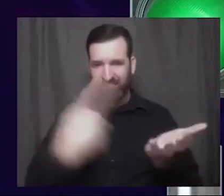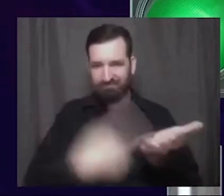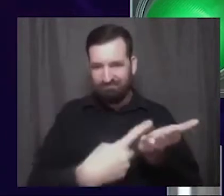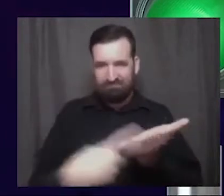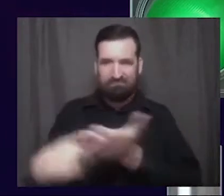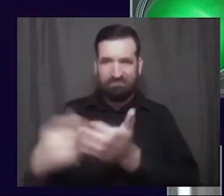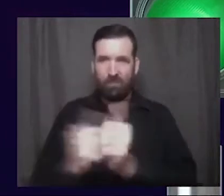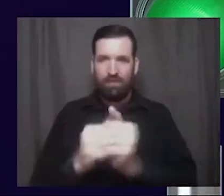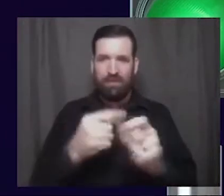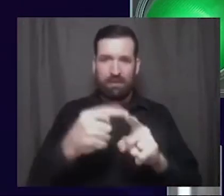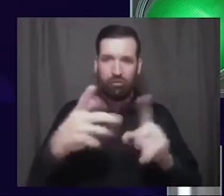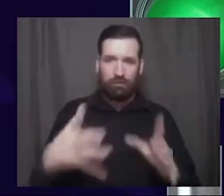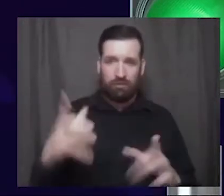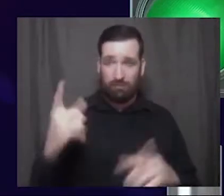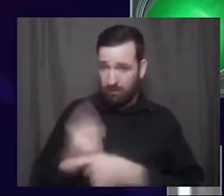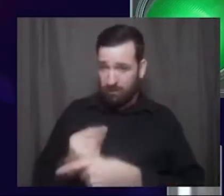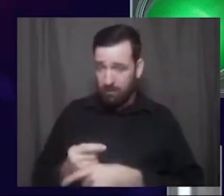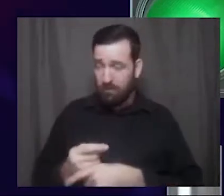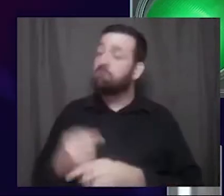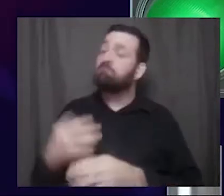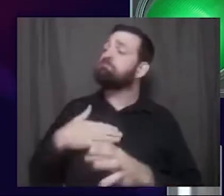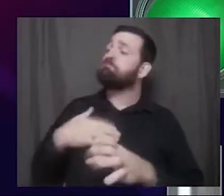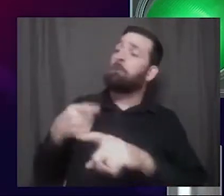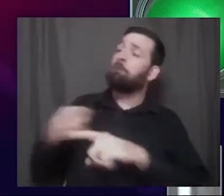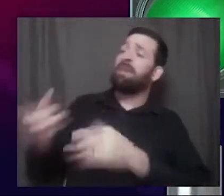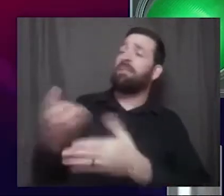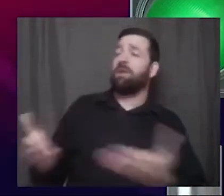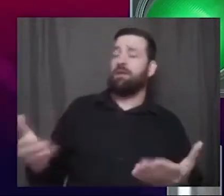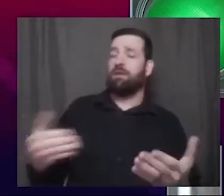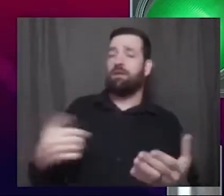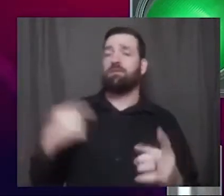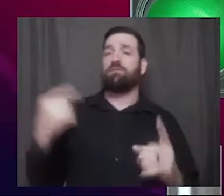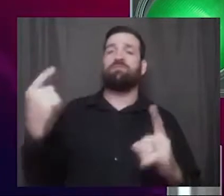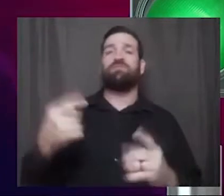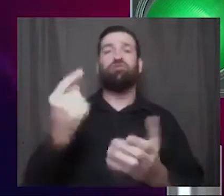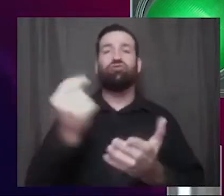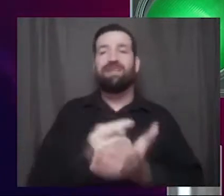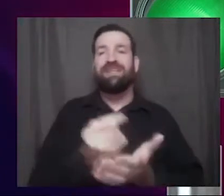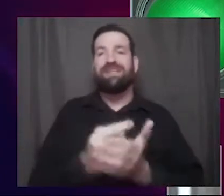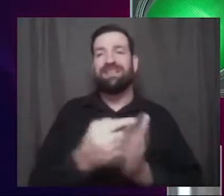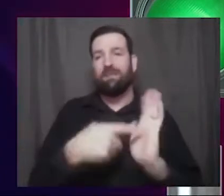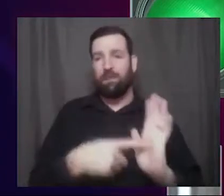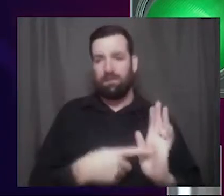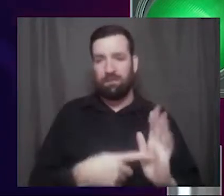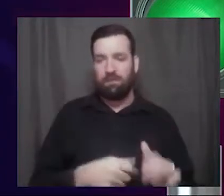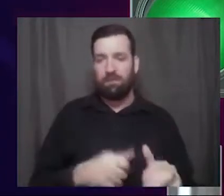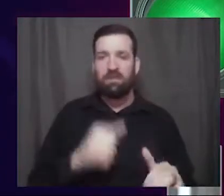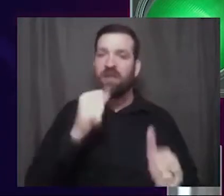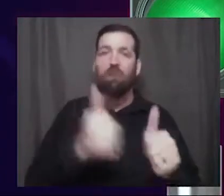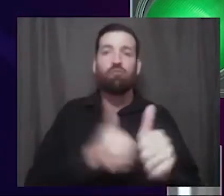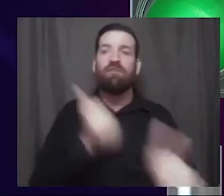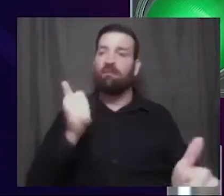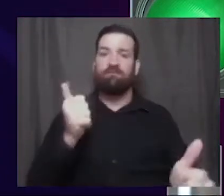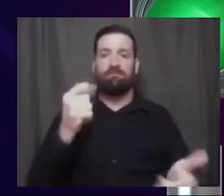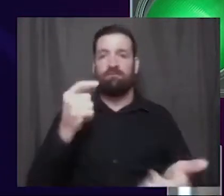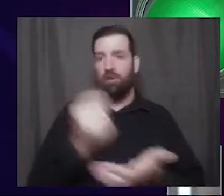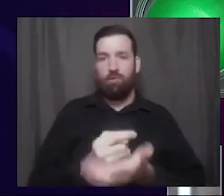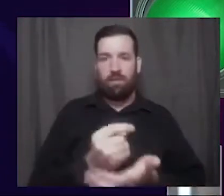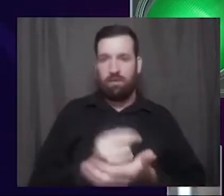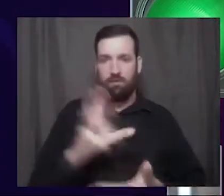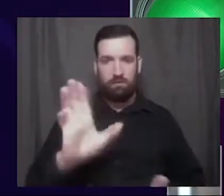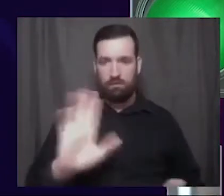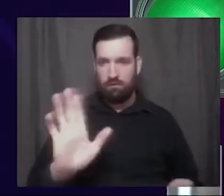think the main thing I always say is that we're treating symptoms. Yeah. So it's not a preventive therapy. We already